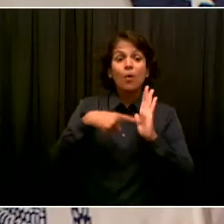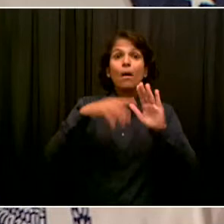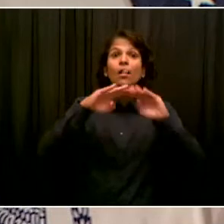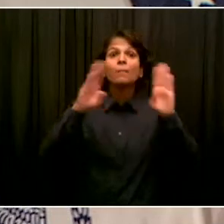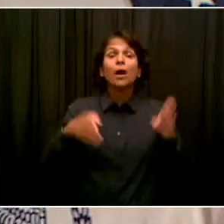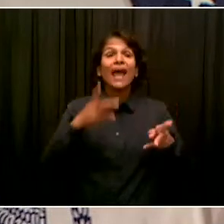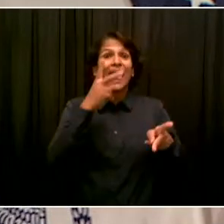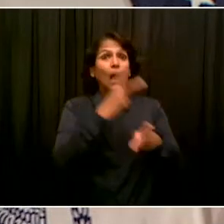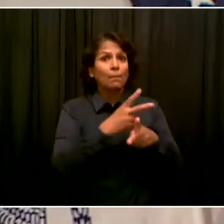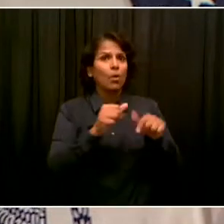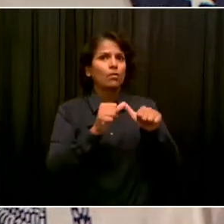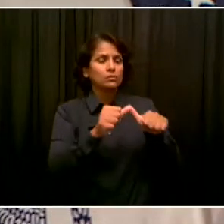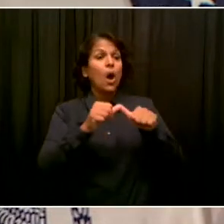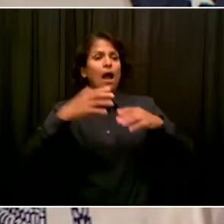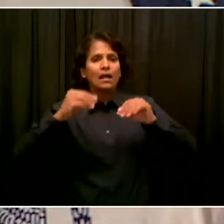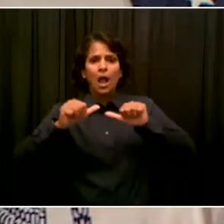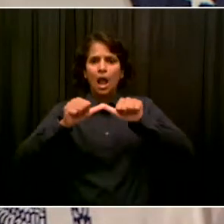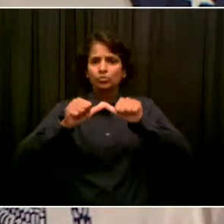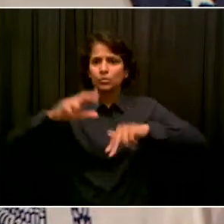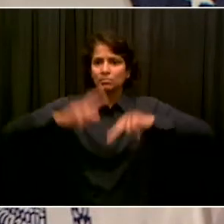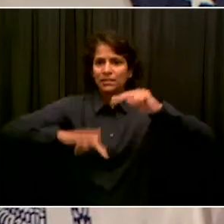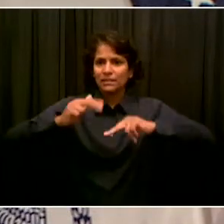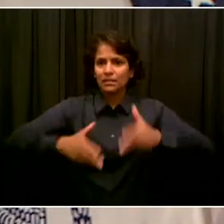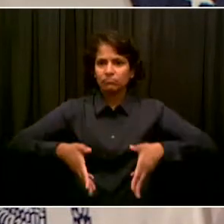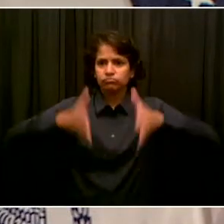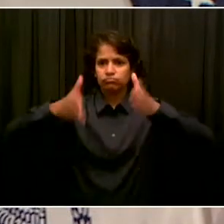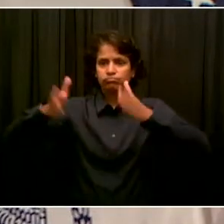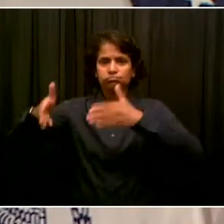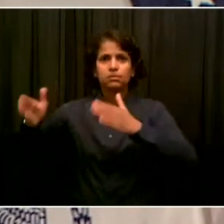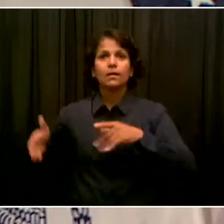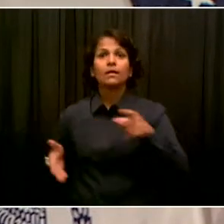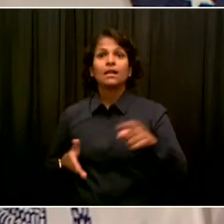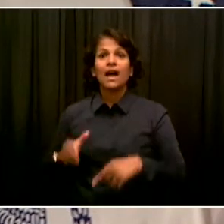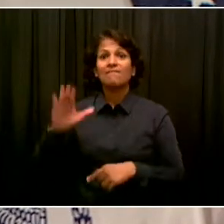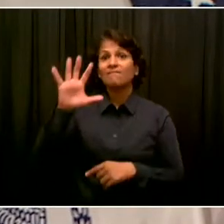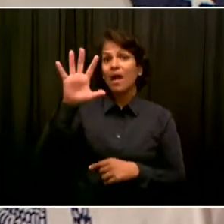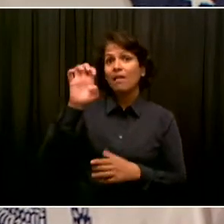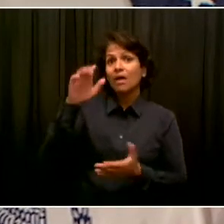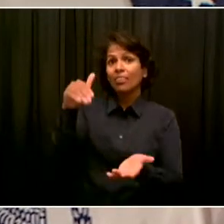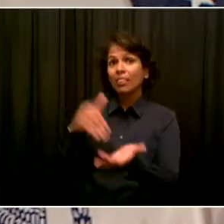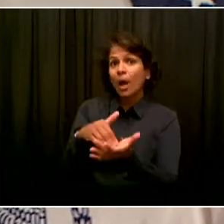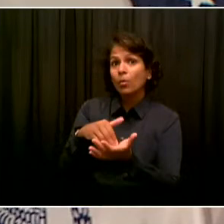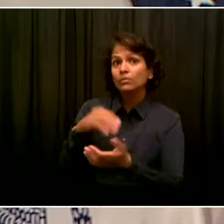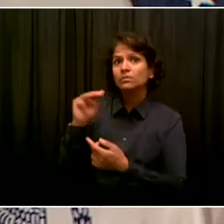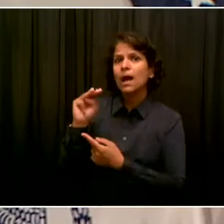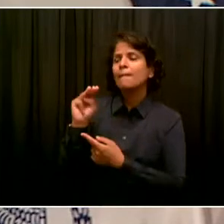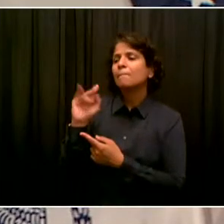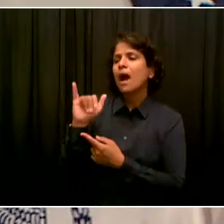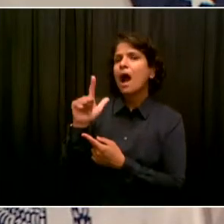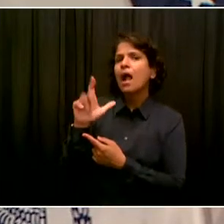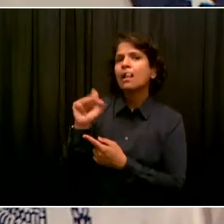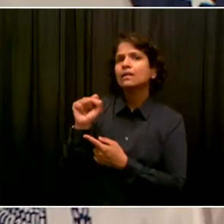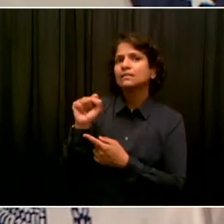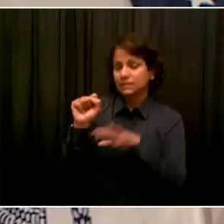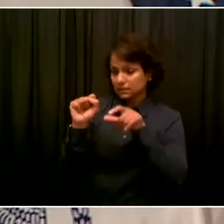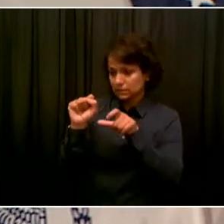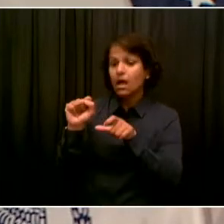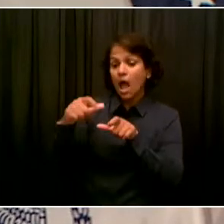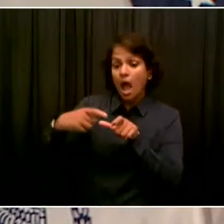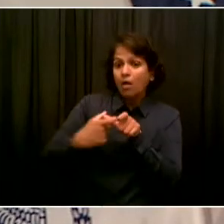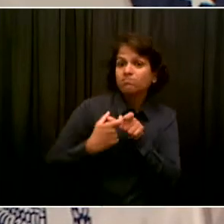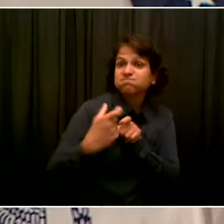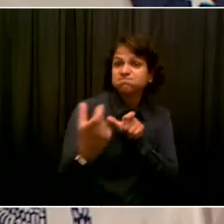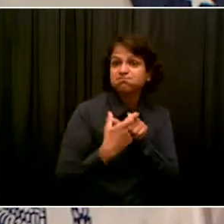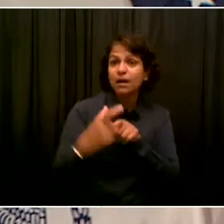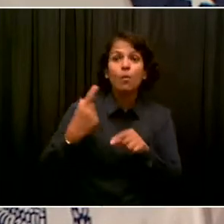bike lanes, you name it, including the Brooklyn Bridge just this week. Lots of great things in there, and challenges, issues we're still working on, problems